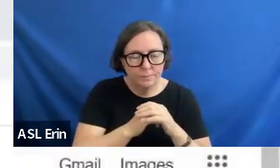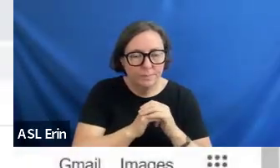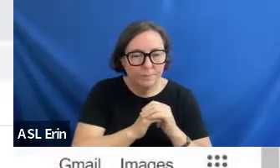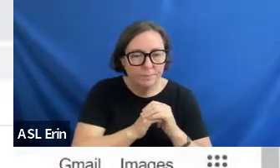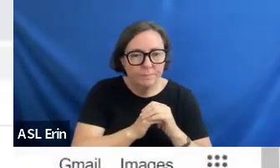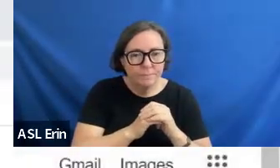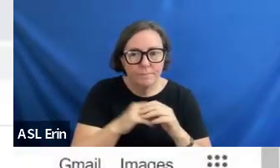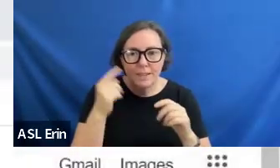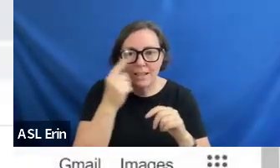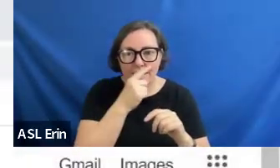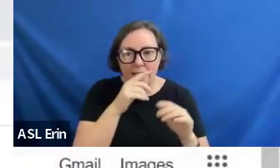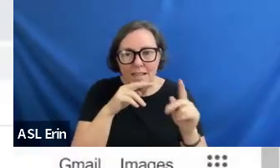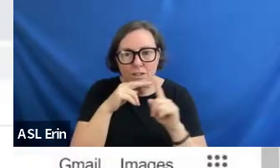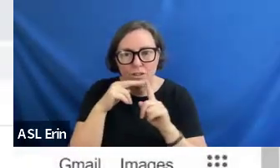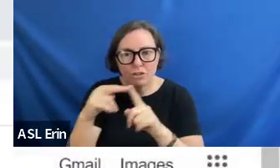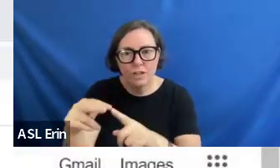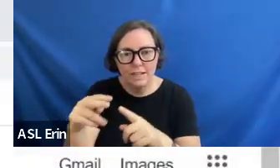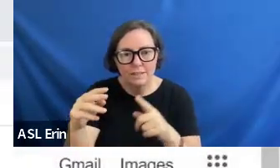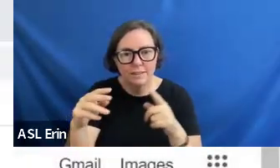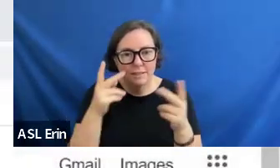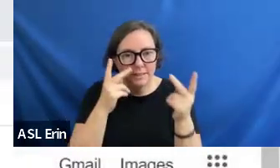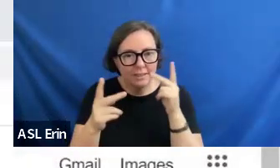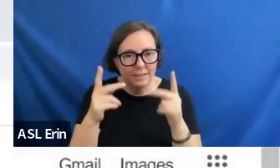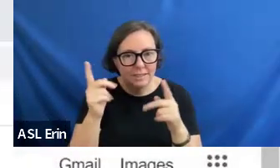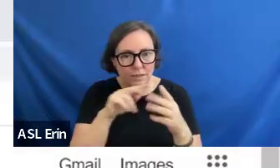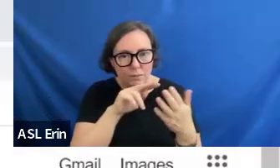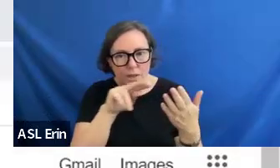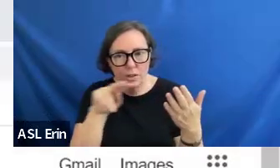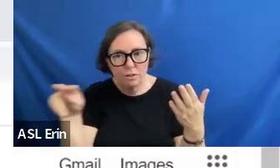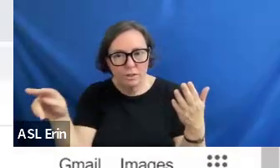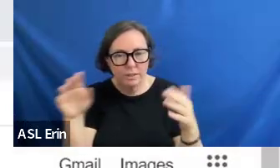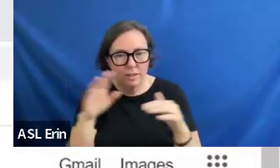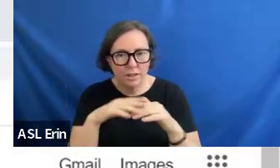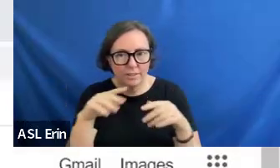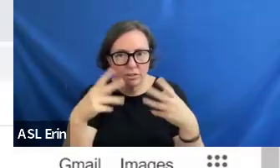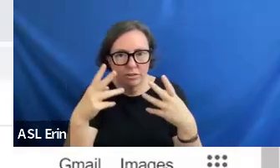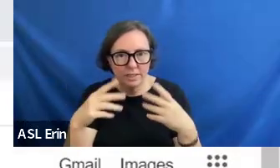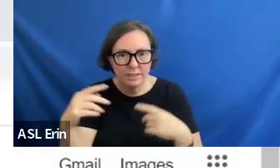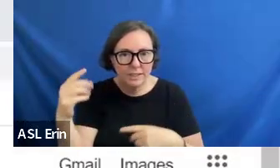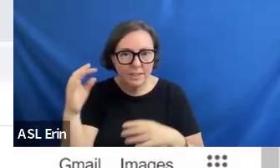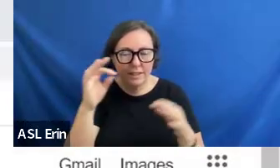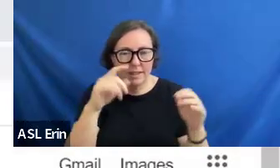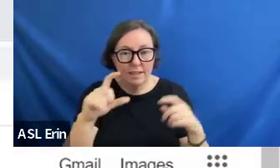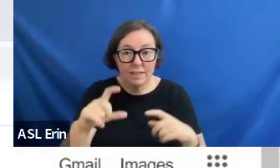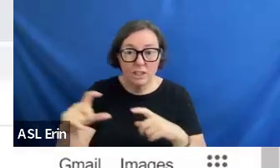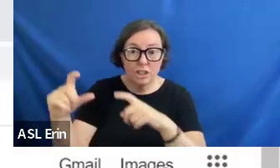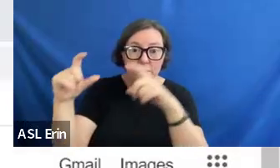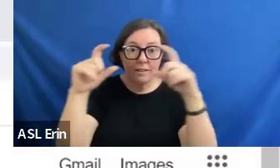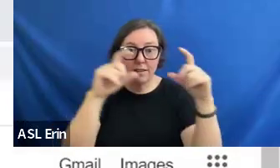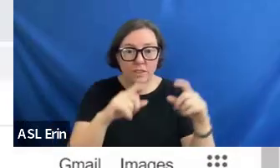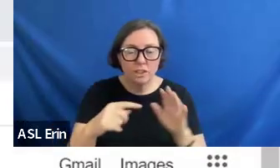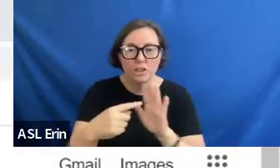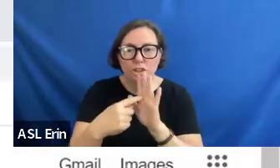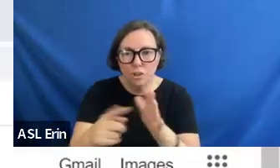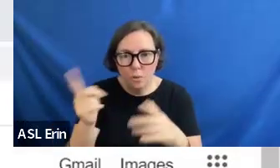The gaze trace provides a clear visual of where you are looking on the screen. This trace follows your gaze, locking if a fixation